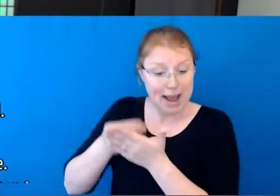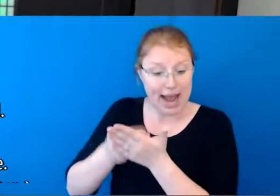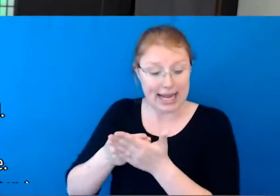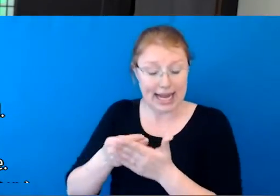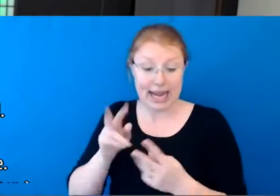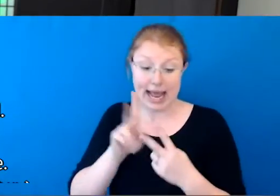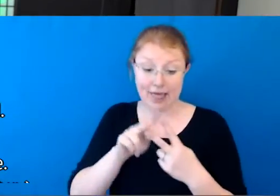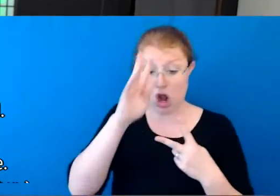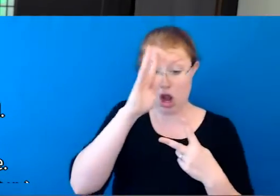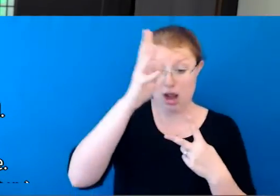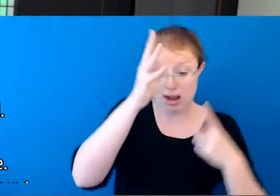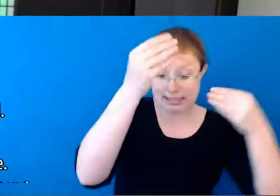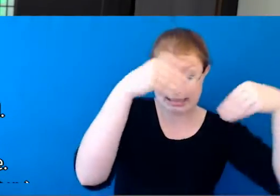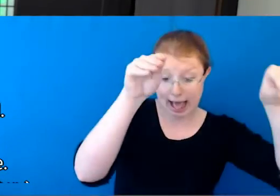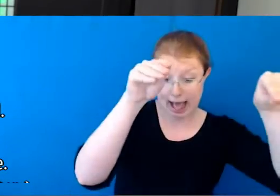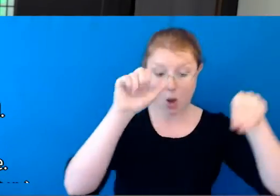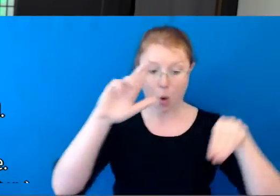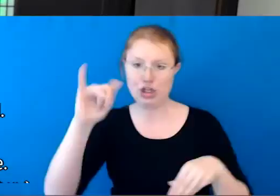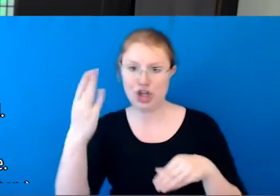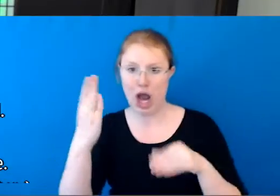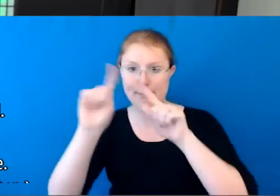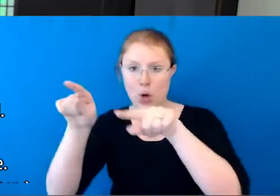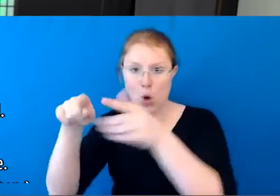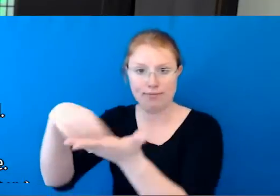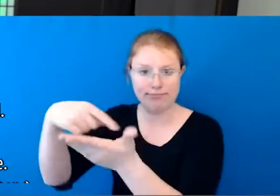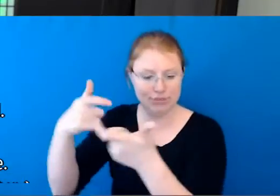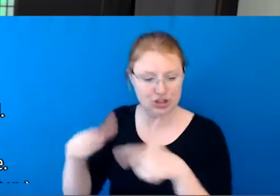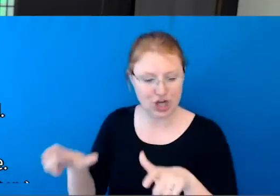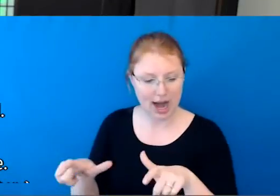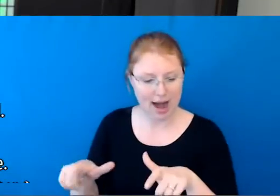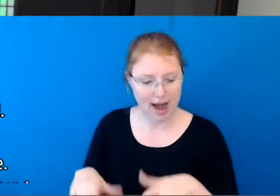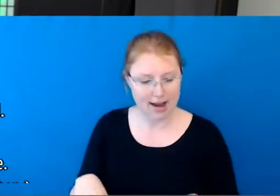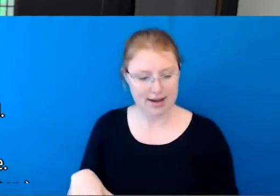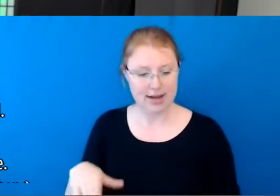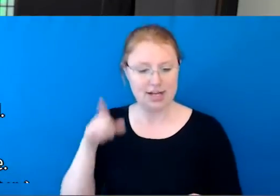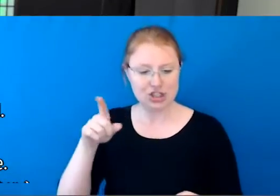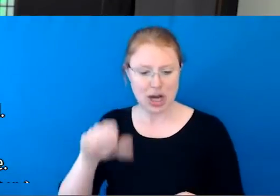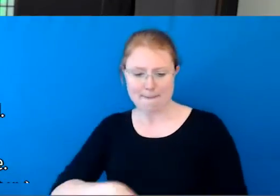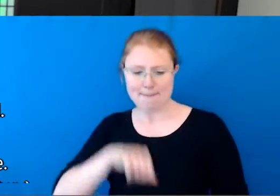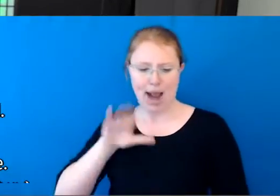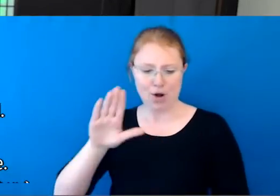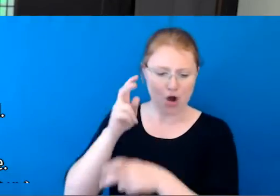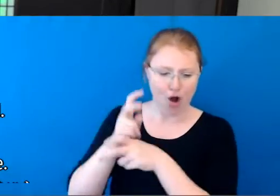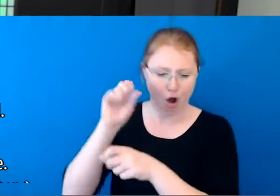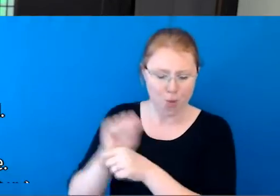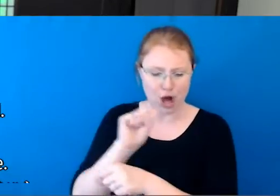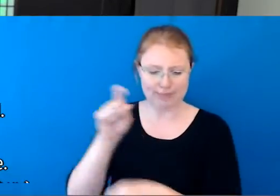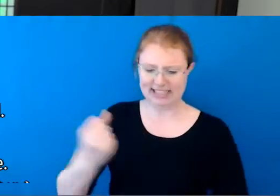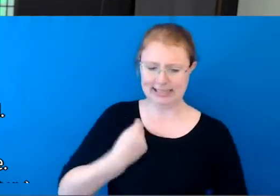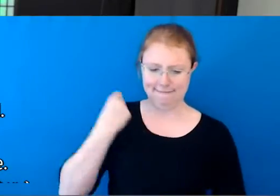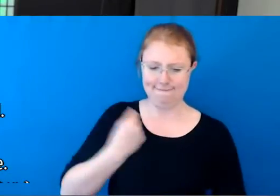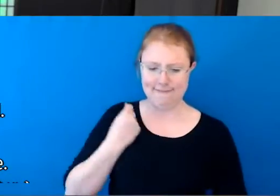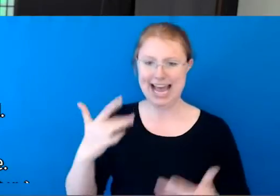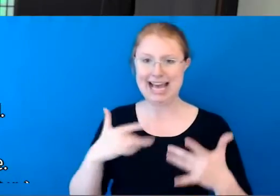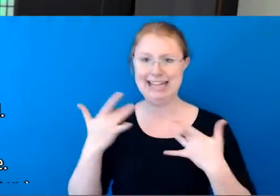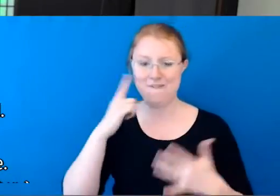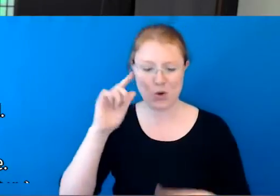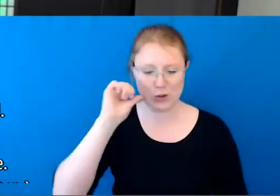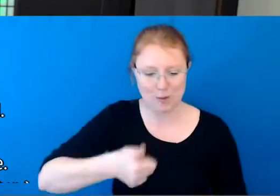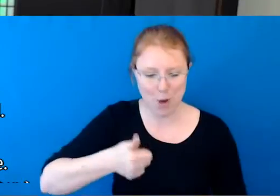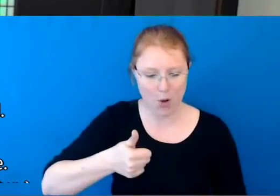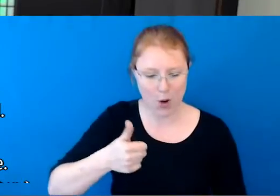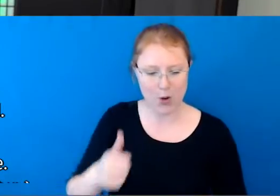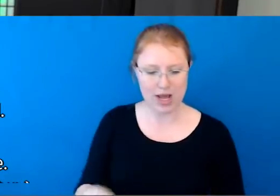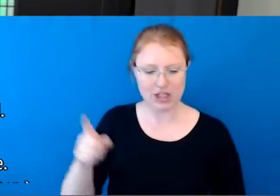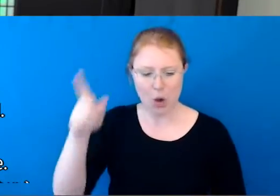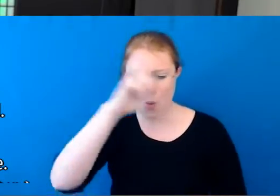wisdom, and faithful instruction is on her tongue. She watches over the affairs of her household and does not eat the bread of idleness.